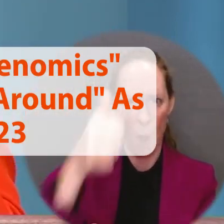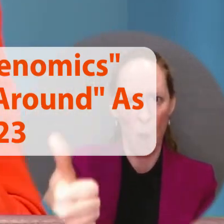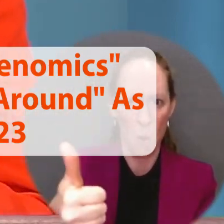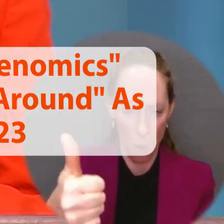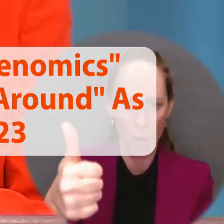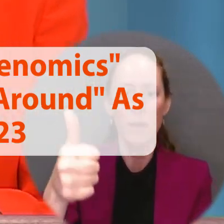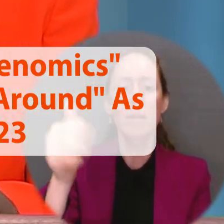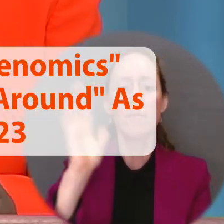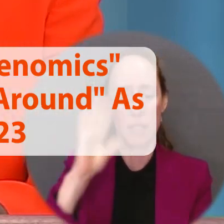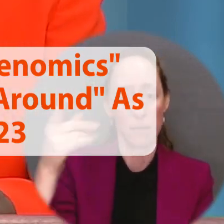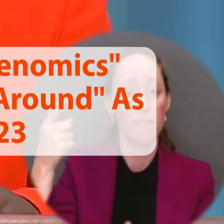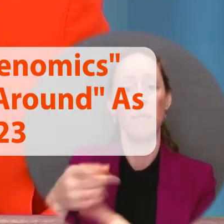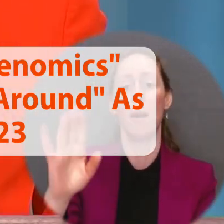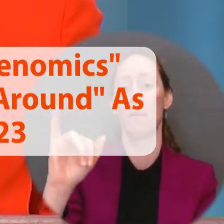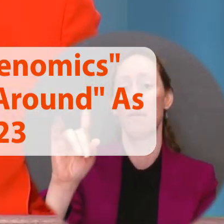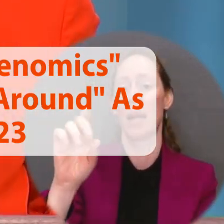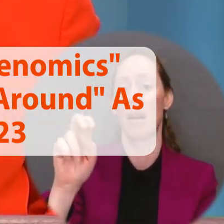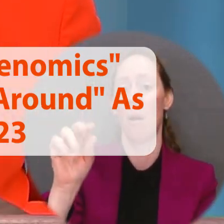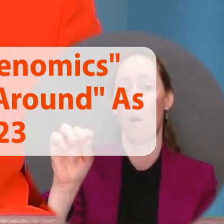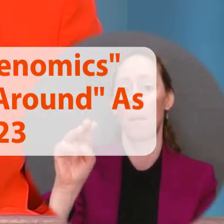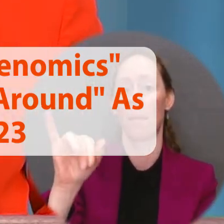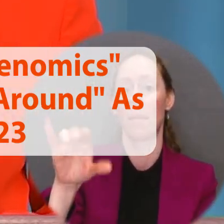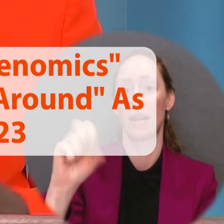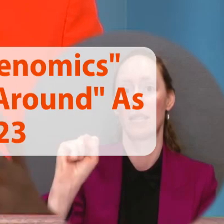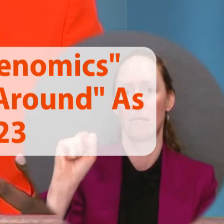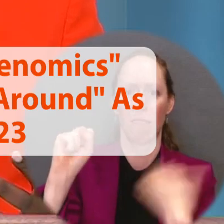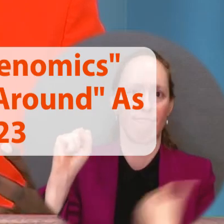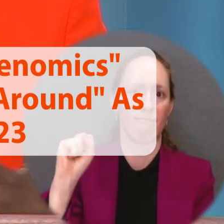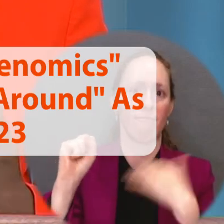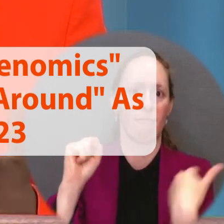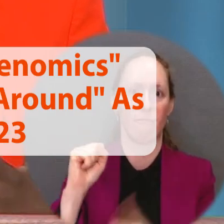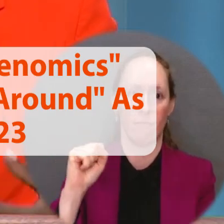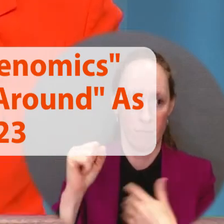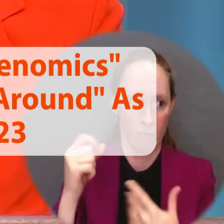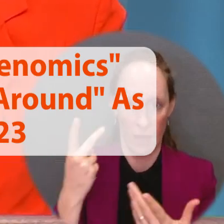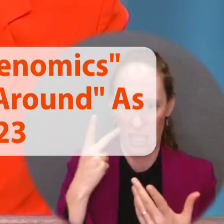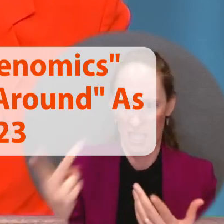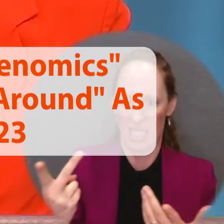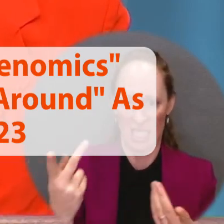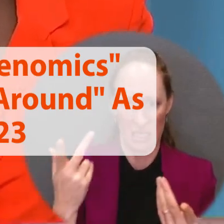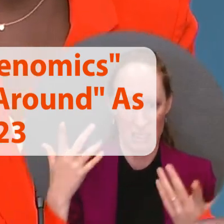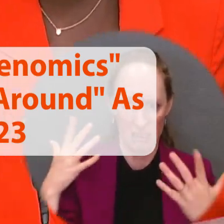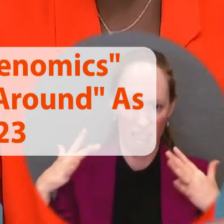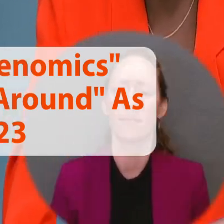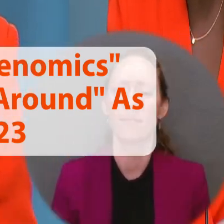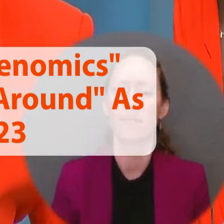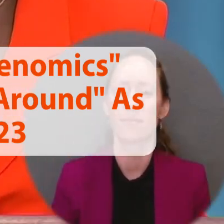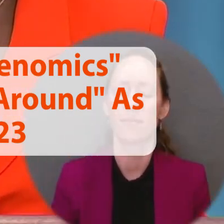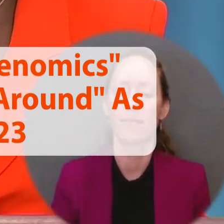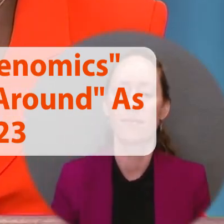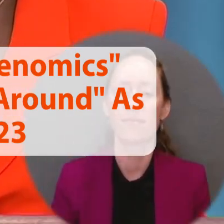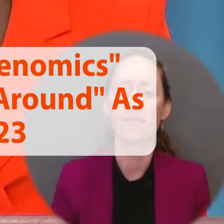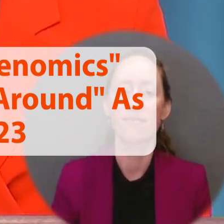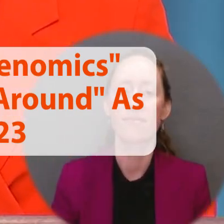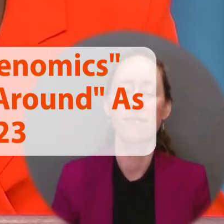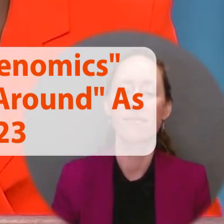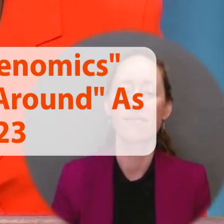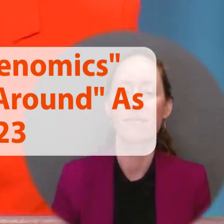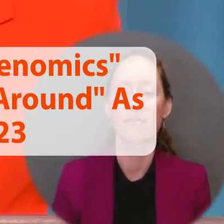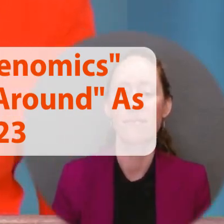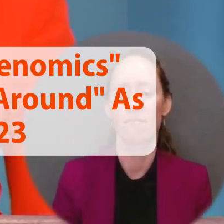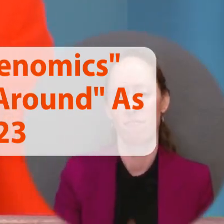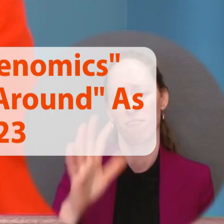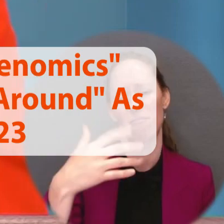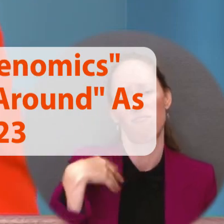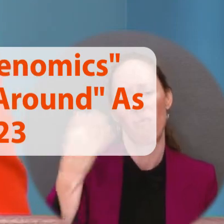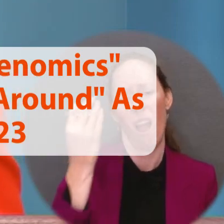Bidenomics and how we believe has turned the economy around, and just not from us, but from the data that we certainly have seen. Well, I'll say